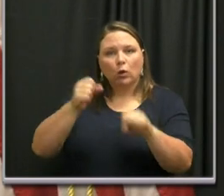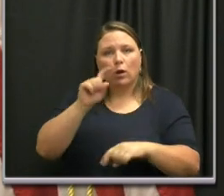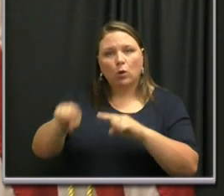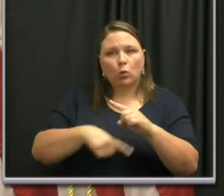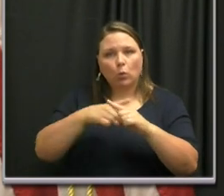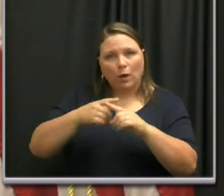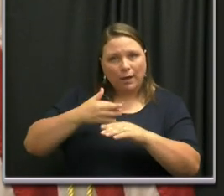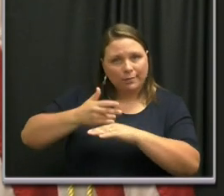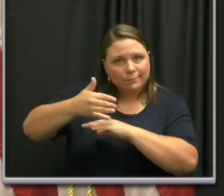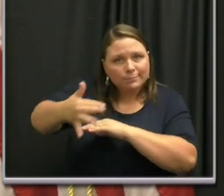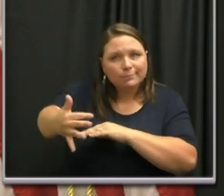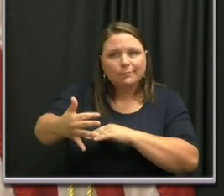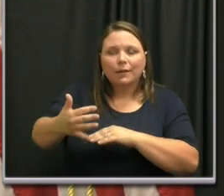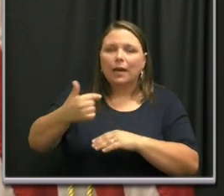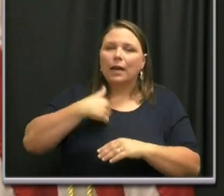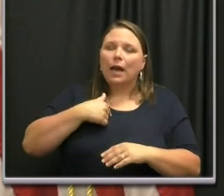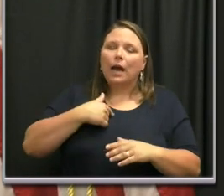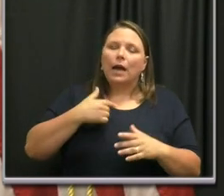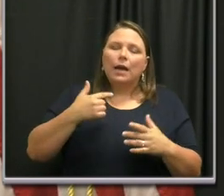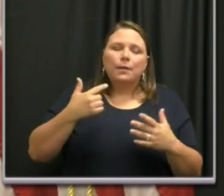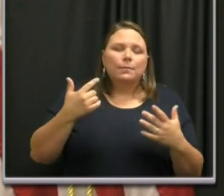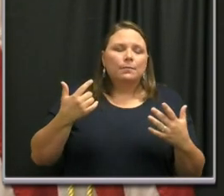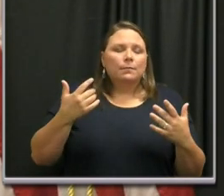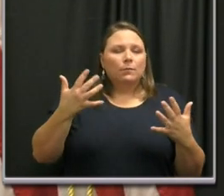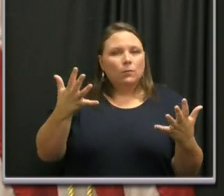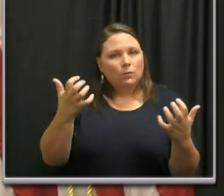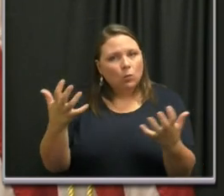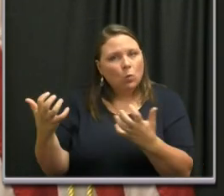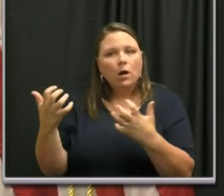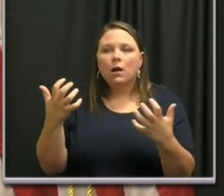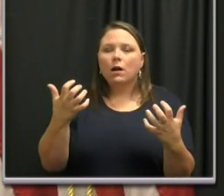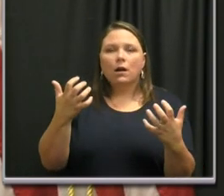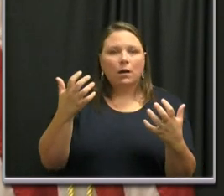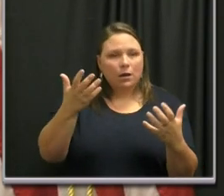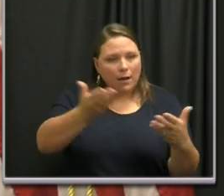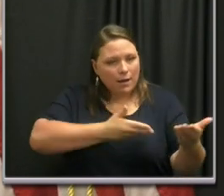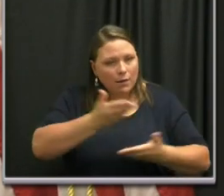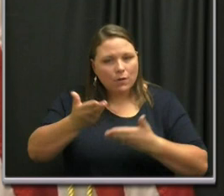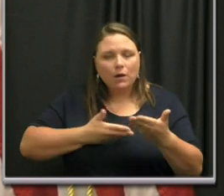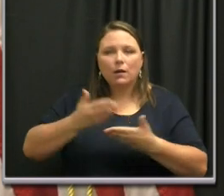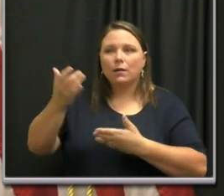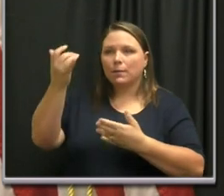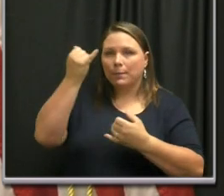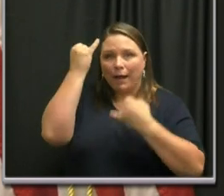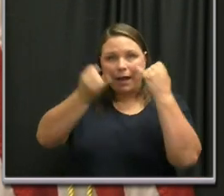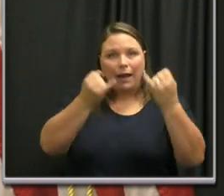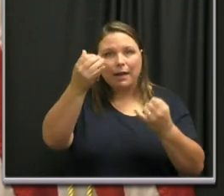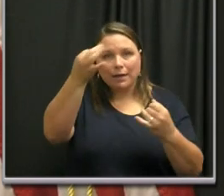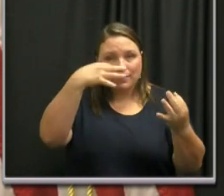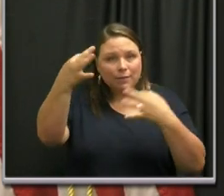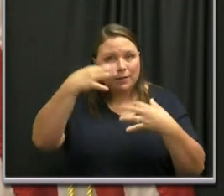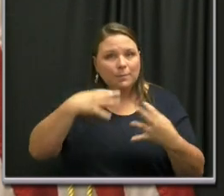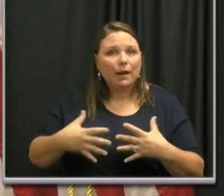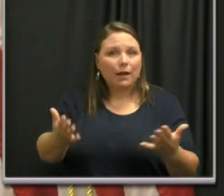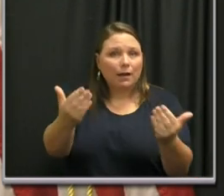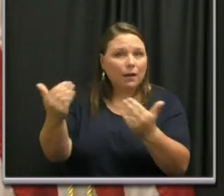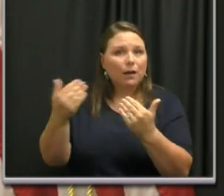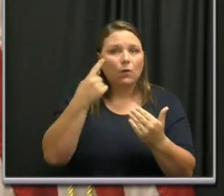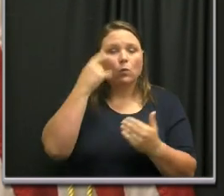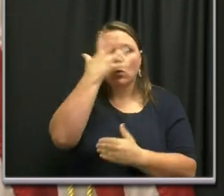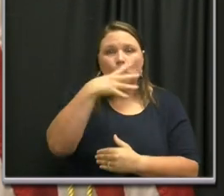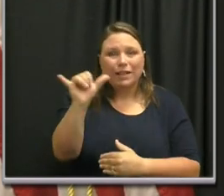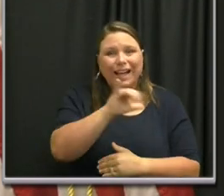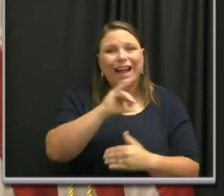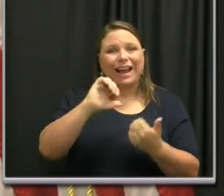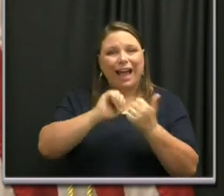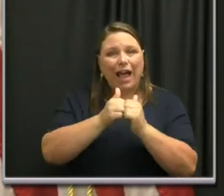city. And I am warmly want to welcome ideas that citizens have for what that looks like and